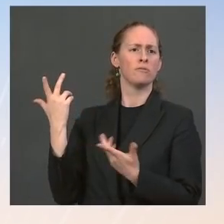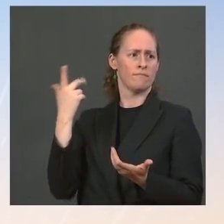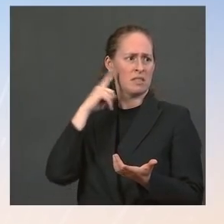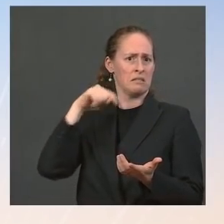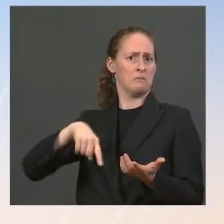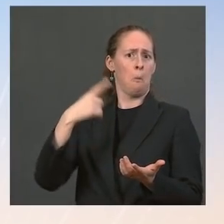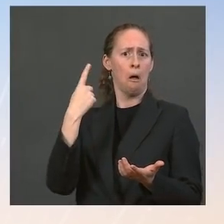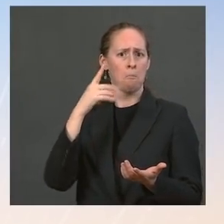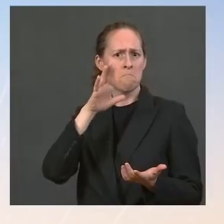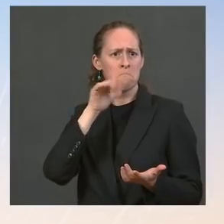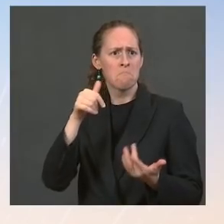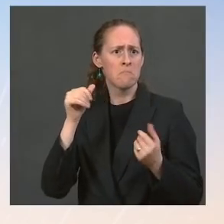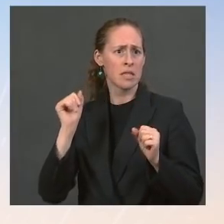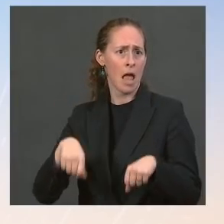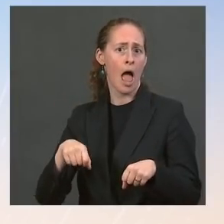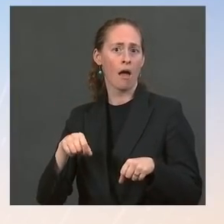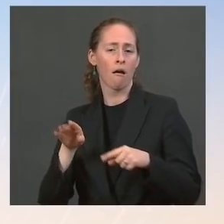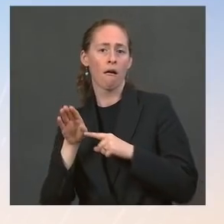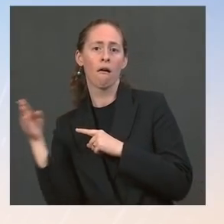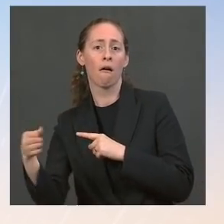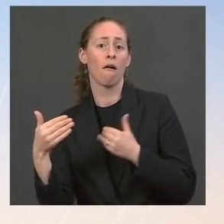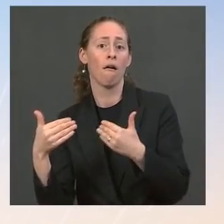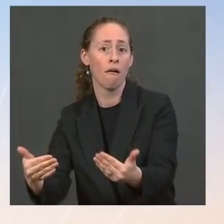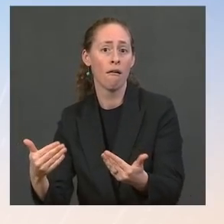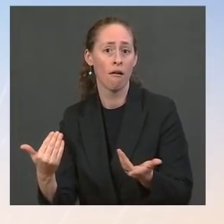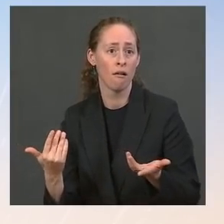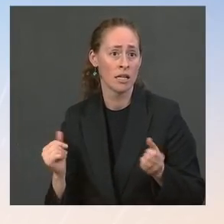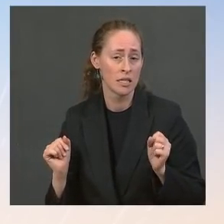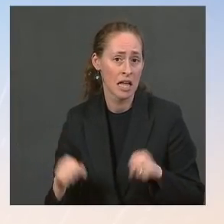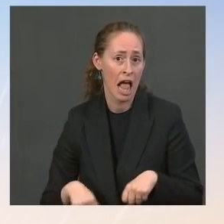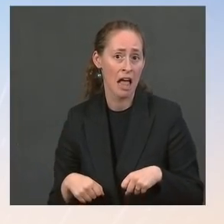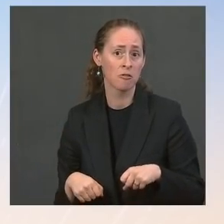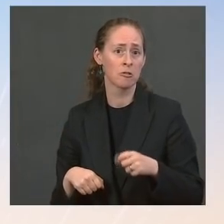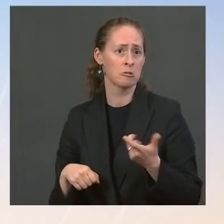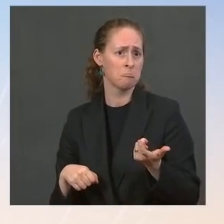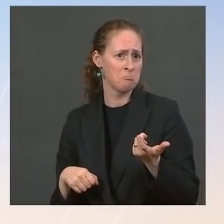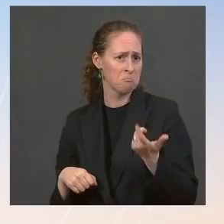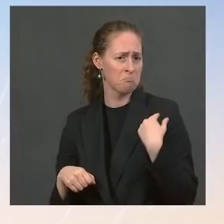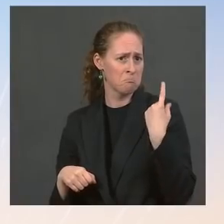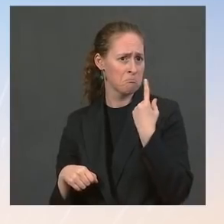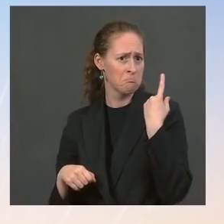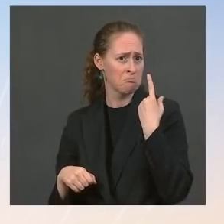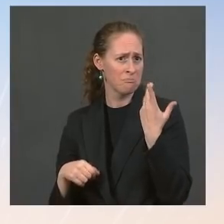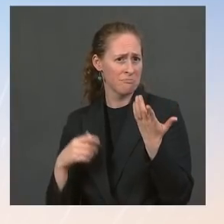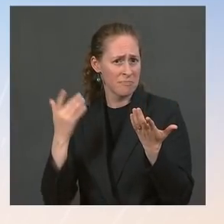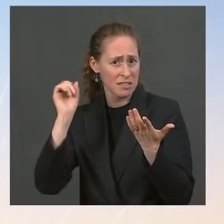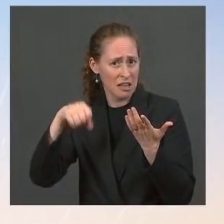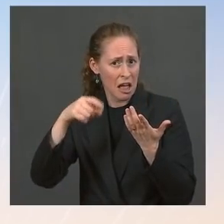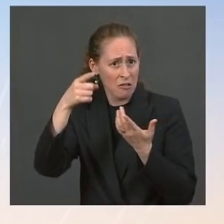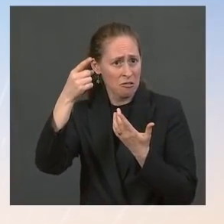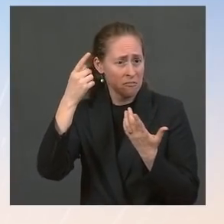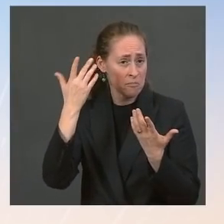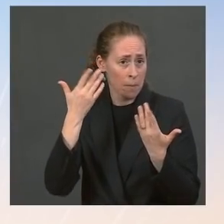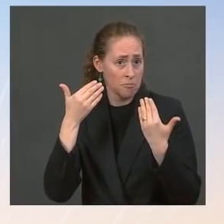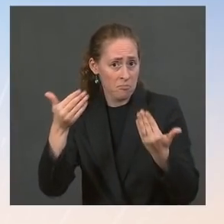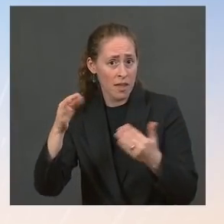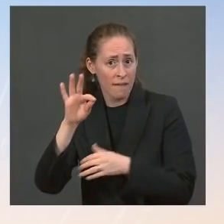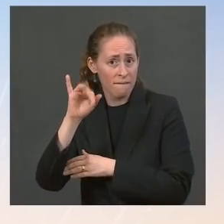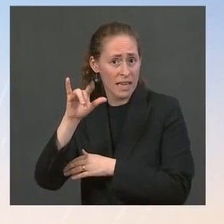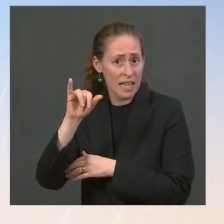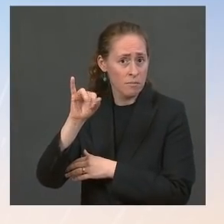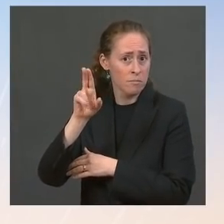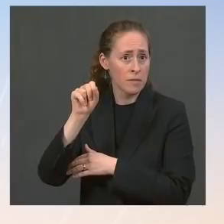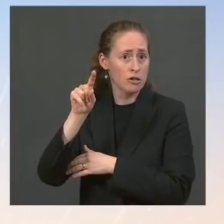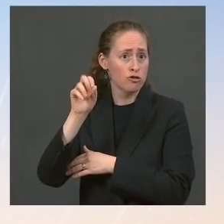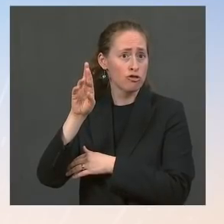one way to move forward. And is that something that the president would consider to avoid losing, let's say, 10% of the value of the stock